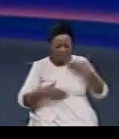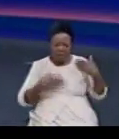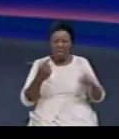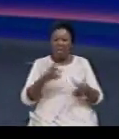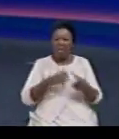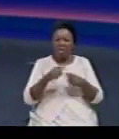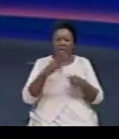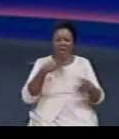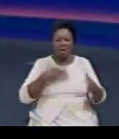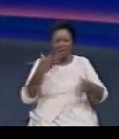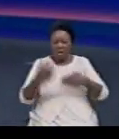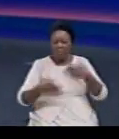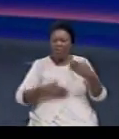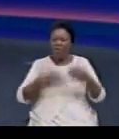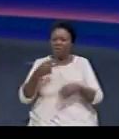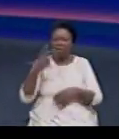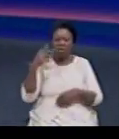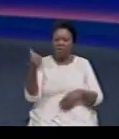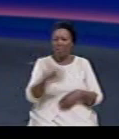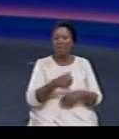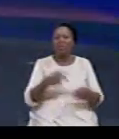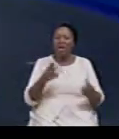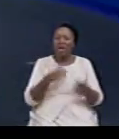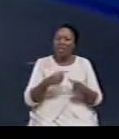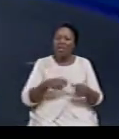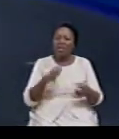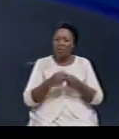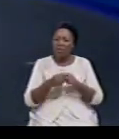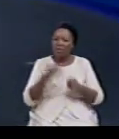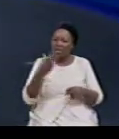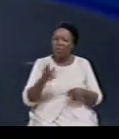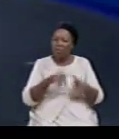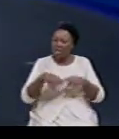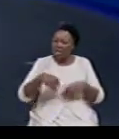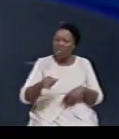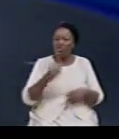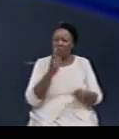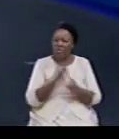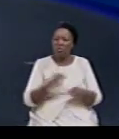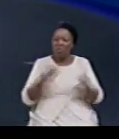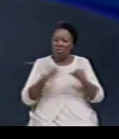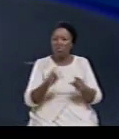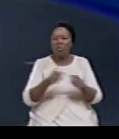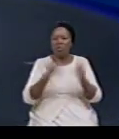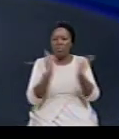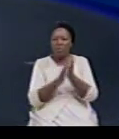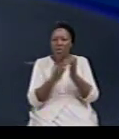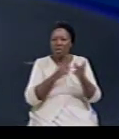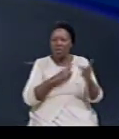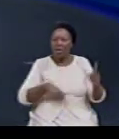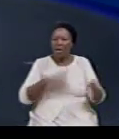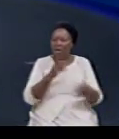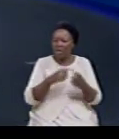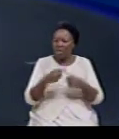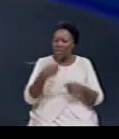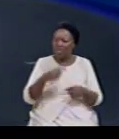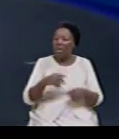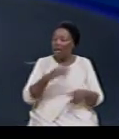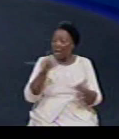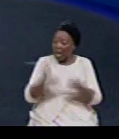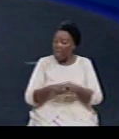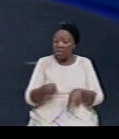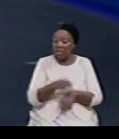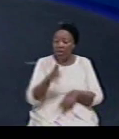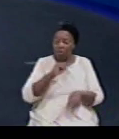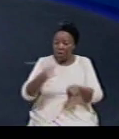we're joyful. And we know the problem is, so it says while they were going, all the 10 of